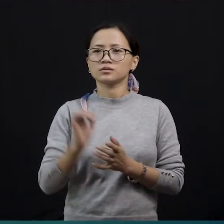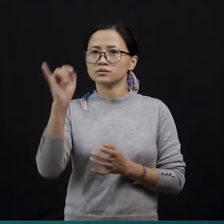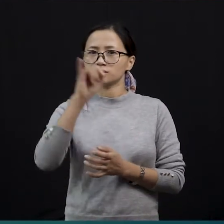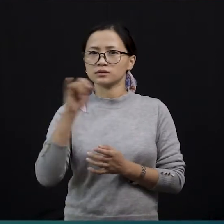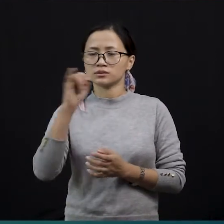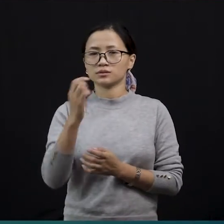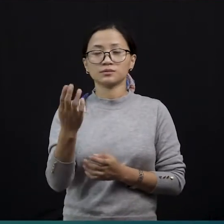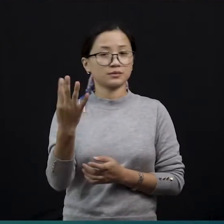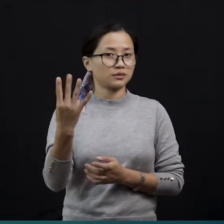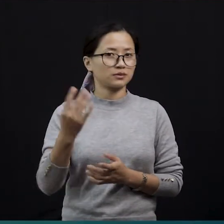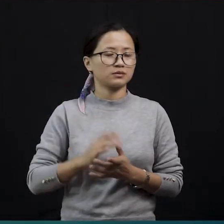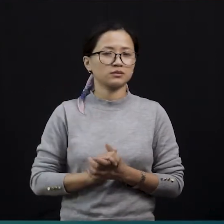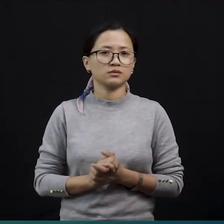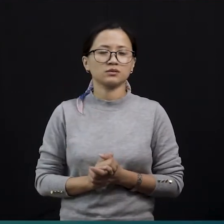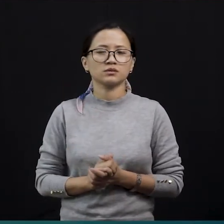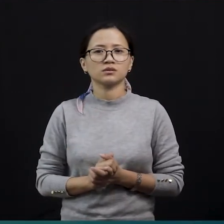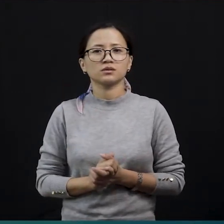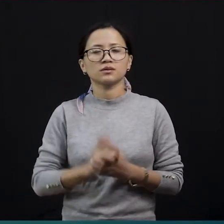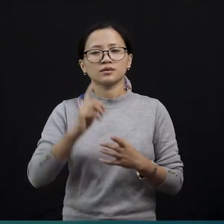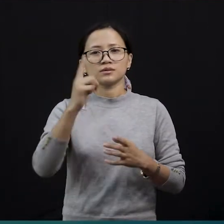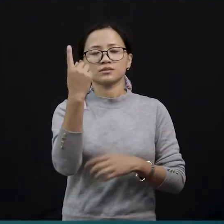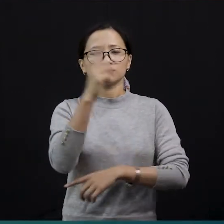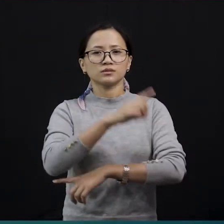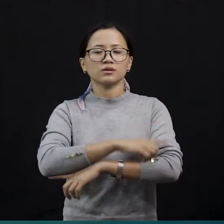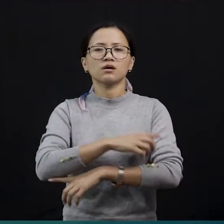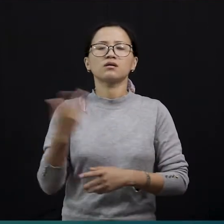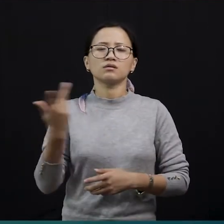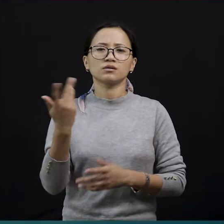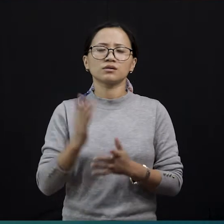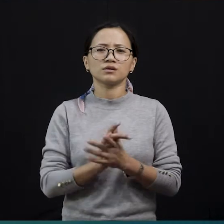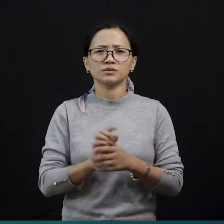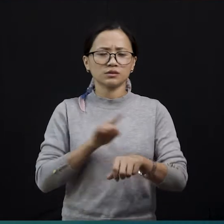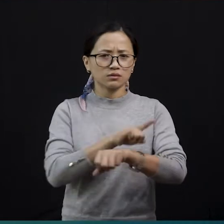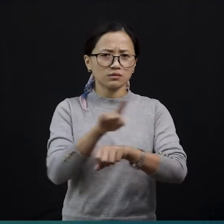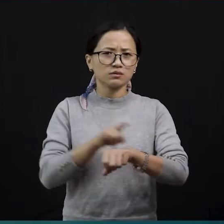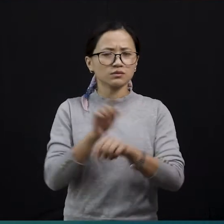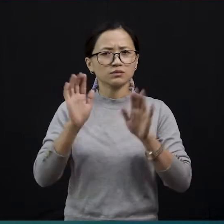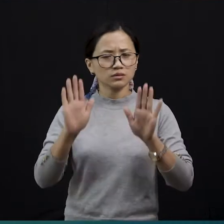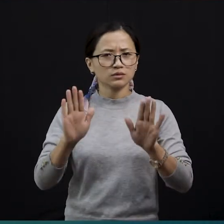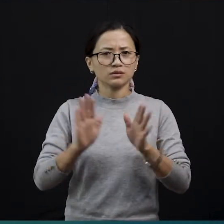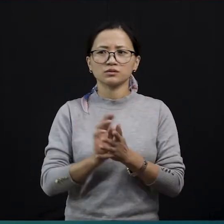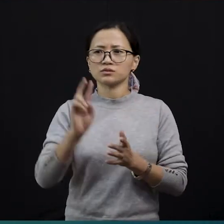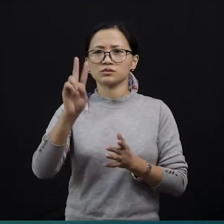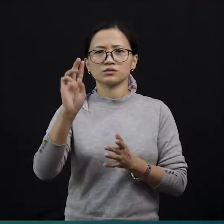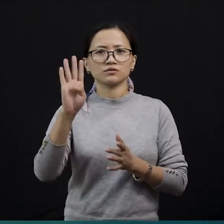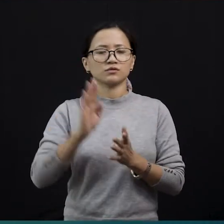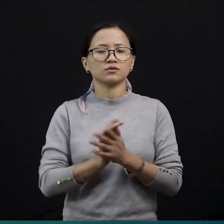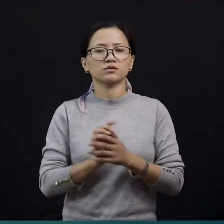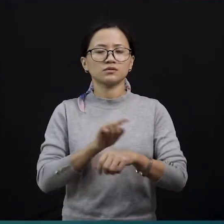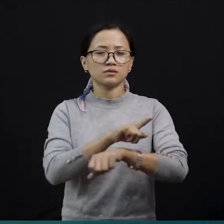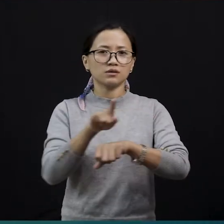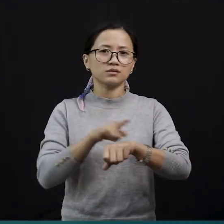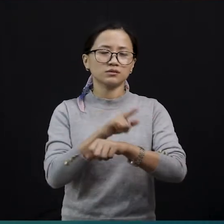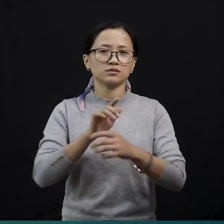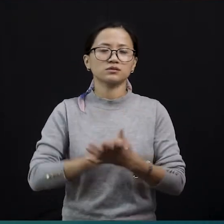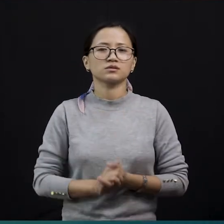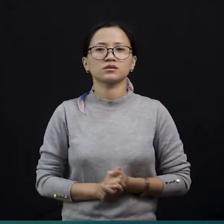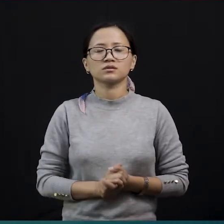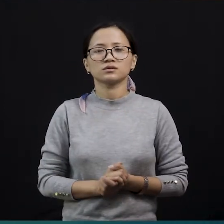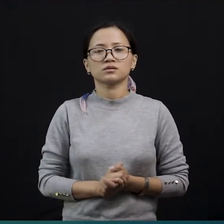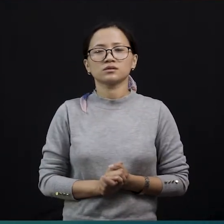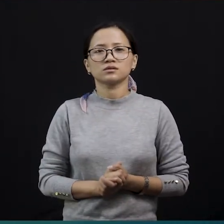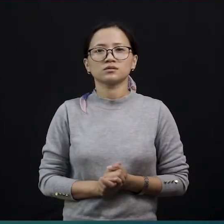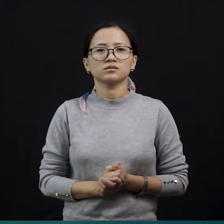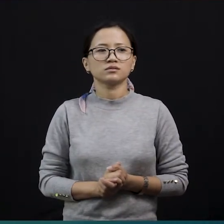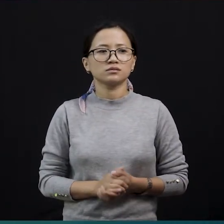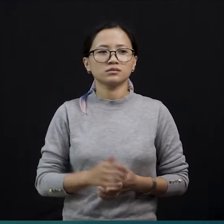60 minutes, right? And then in one day, how many hours we have? We have 24 hours. Am I right?